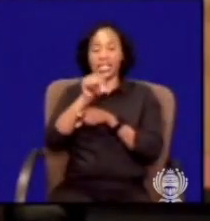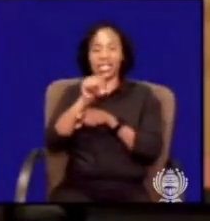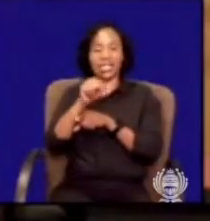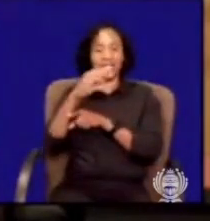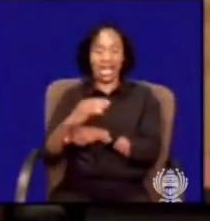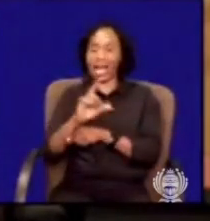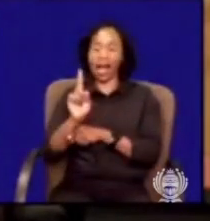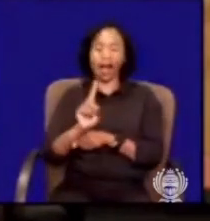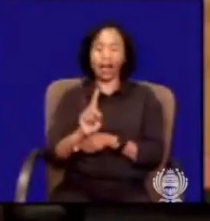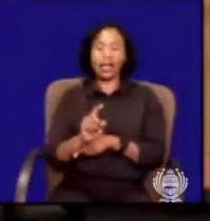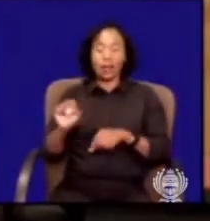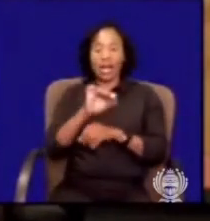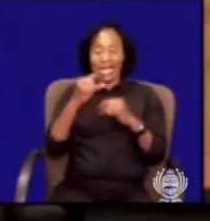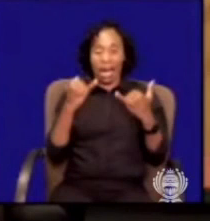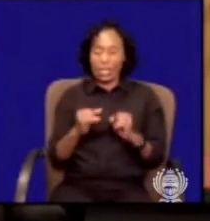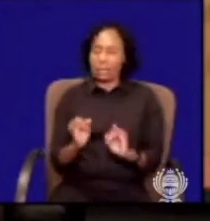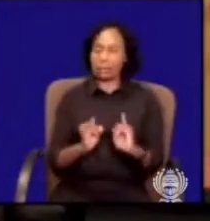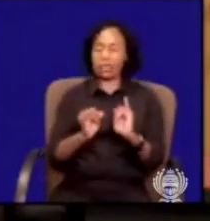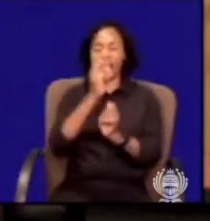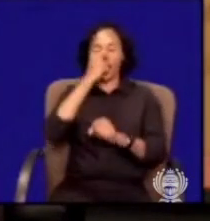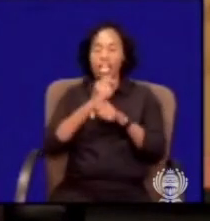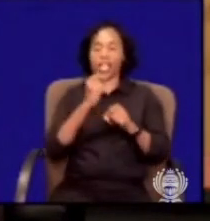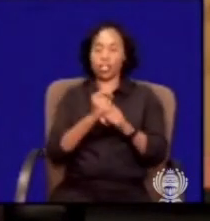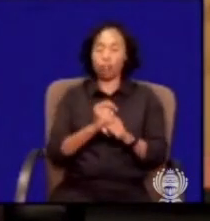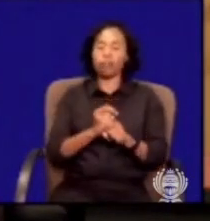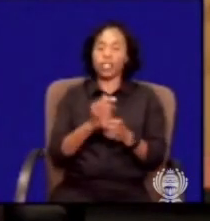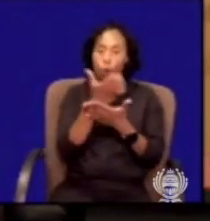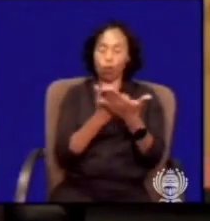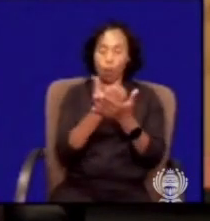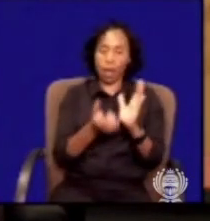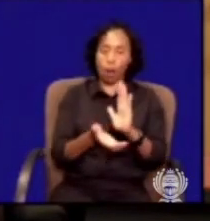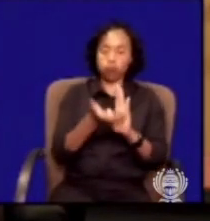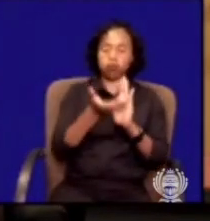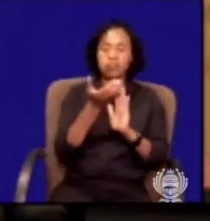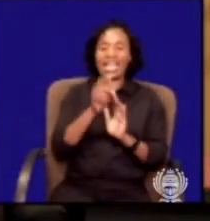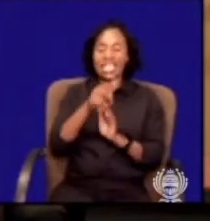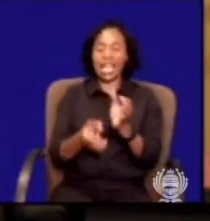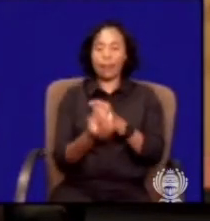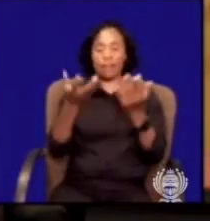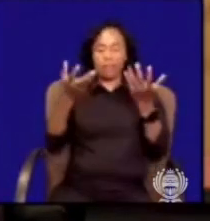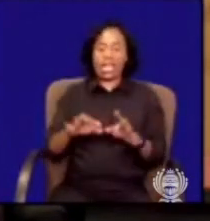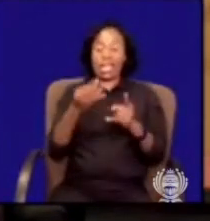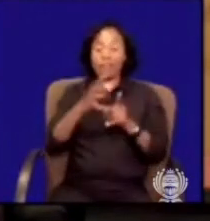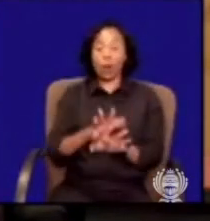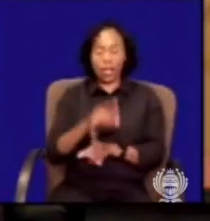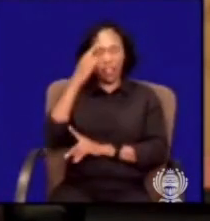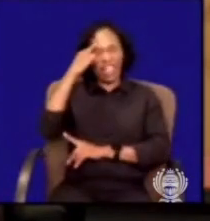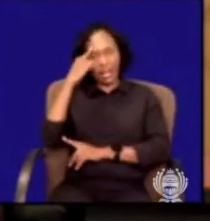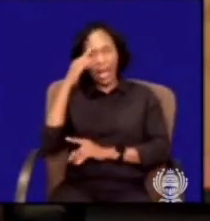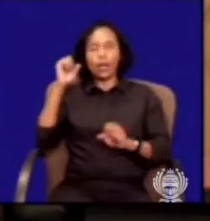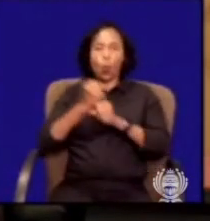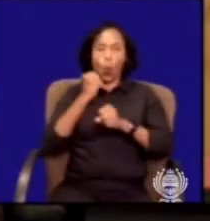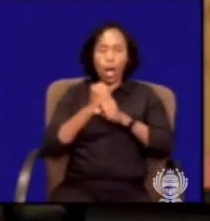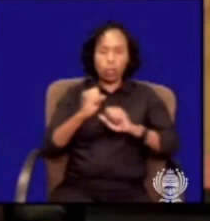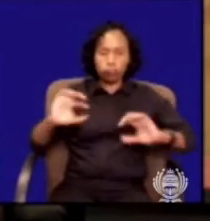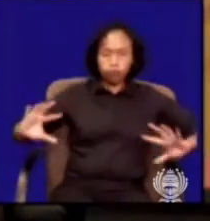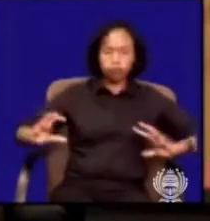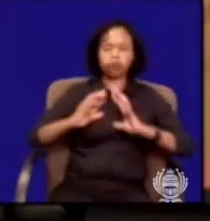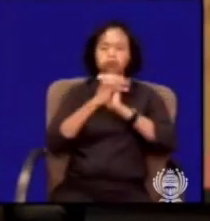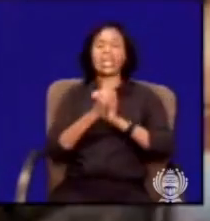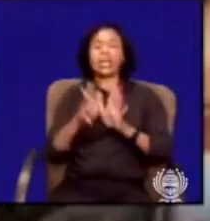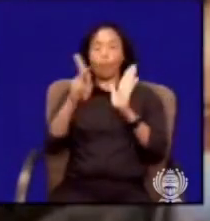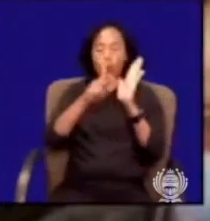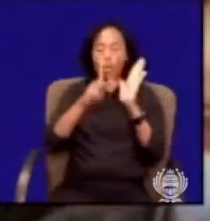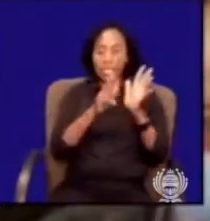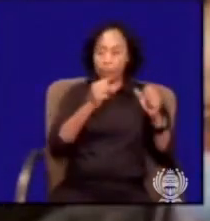needs economic growth, and this will only happen if we have well thought out and calibrated policies to do so, of